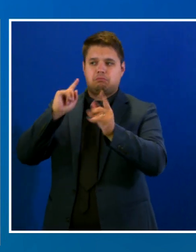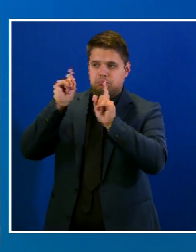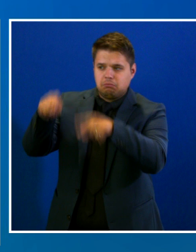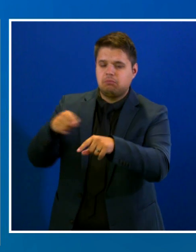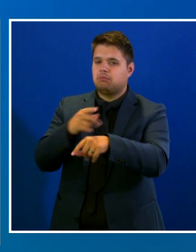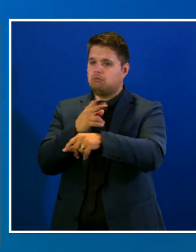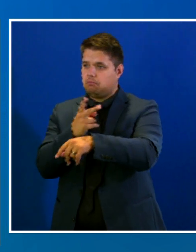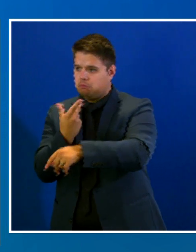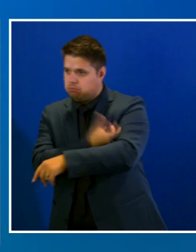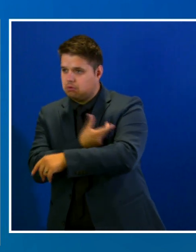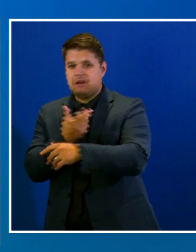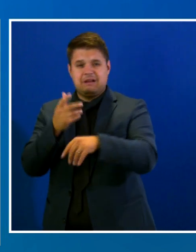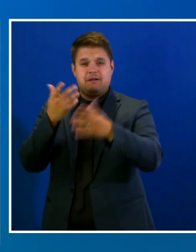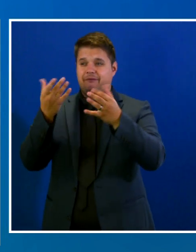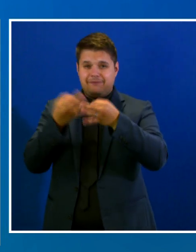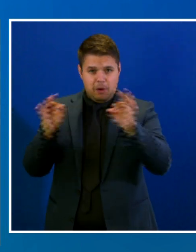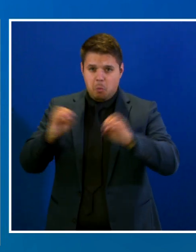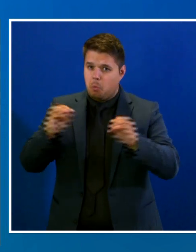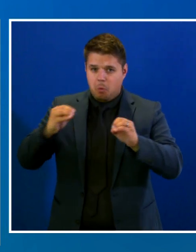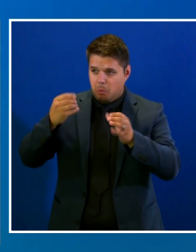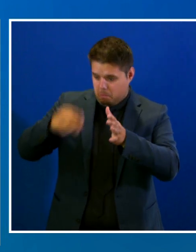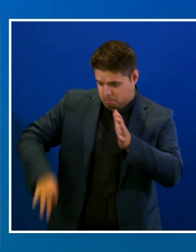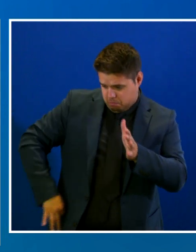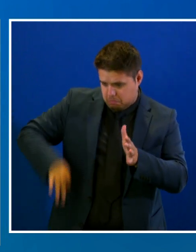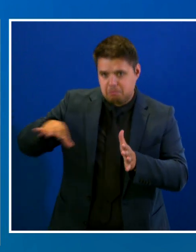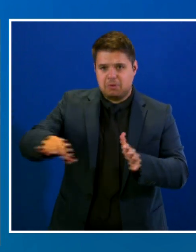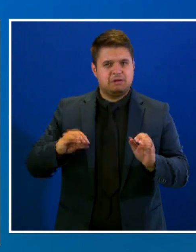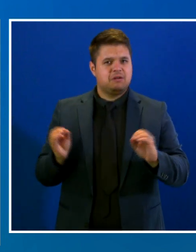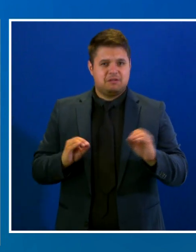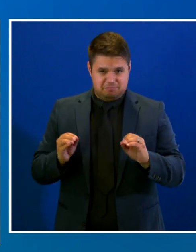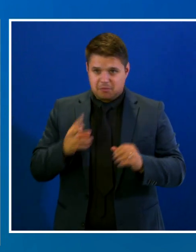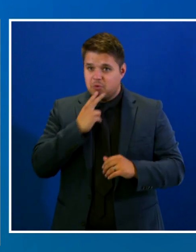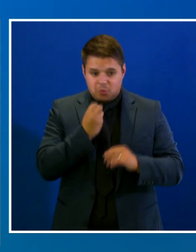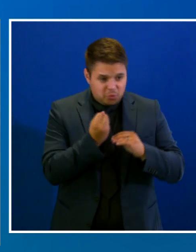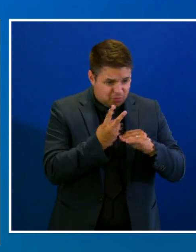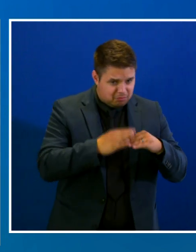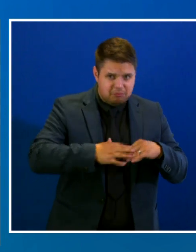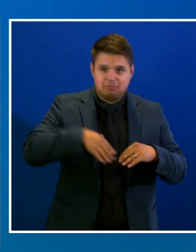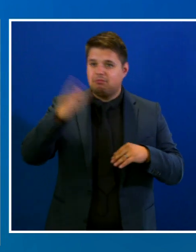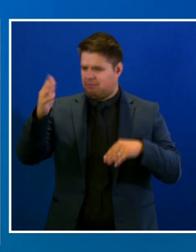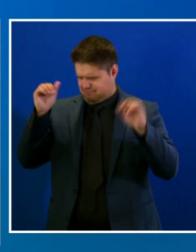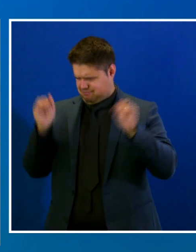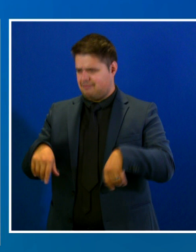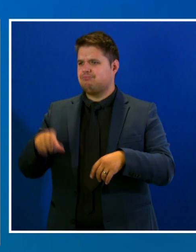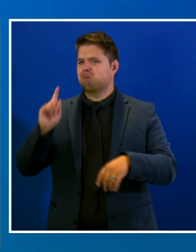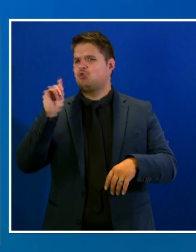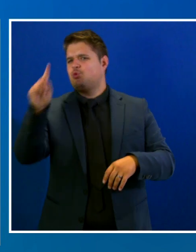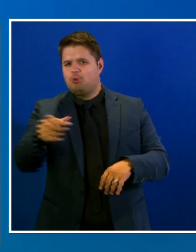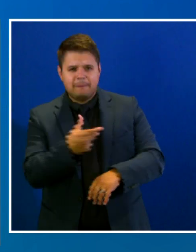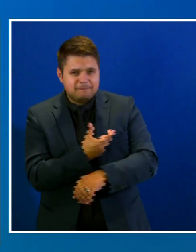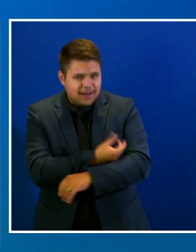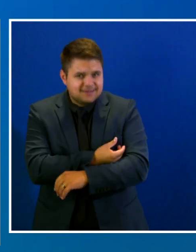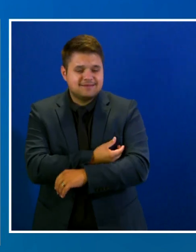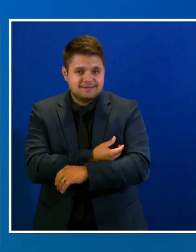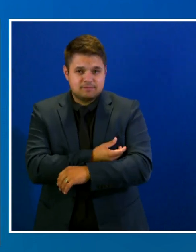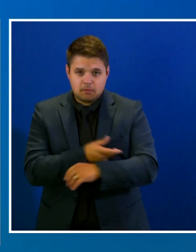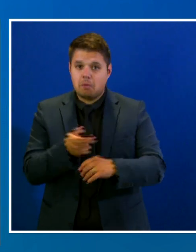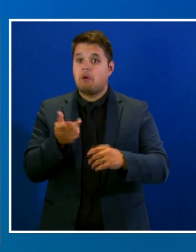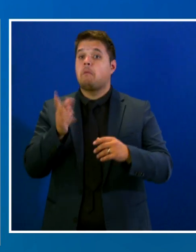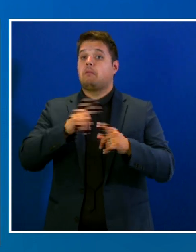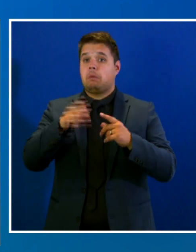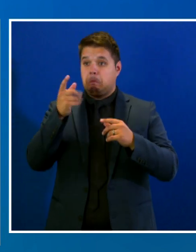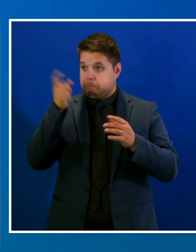older. You don't need an ID or health insurance to get one. The drive-through and